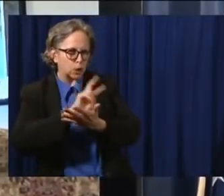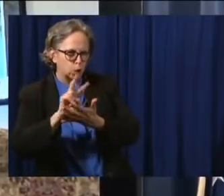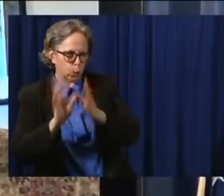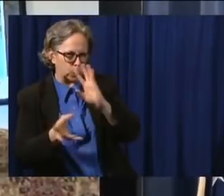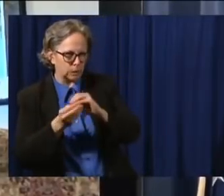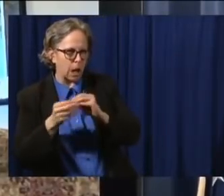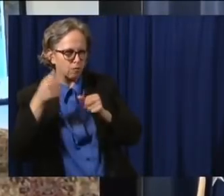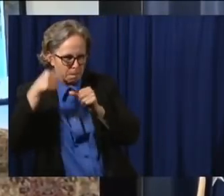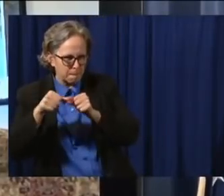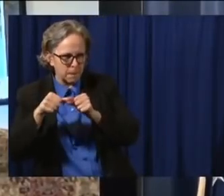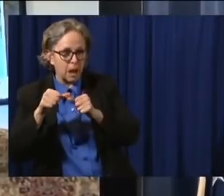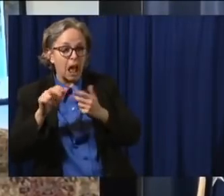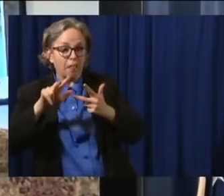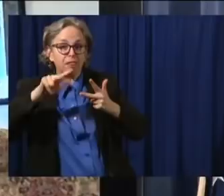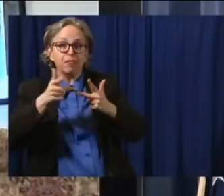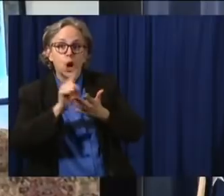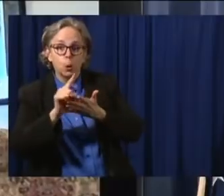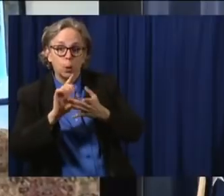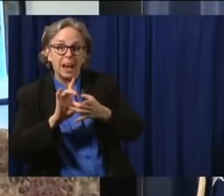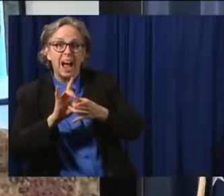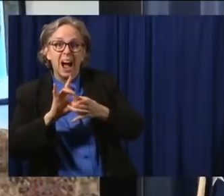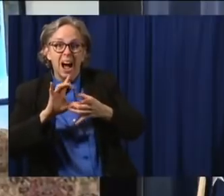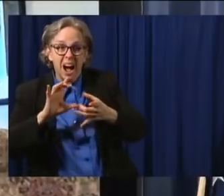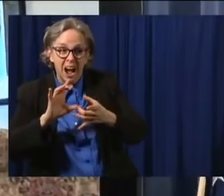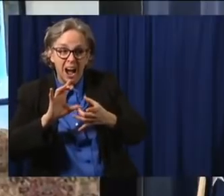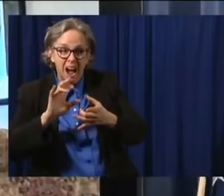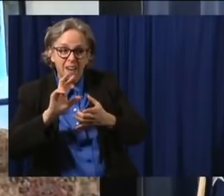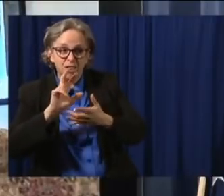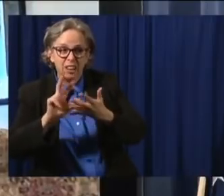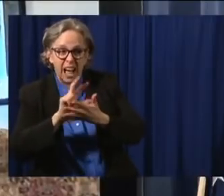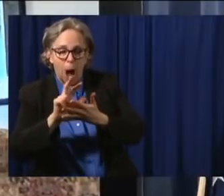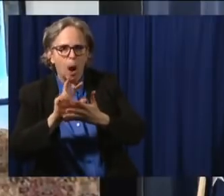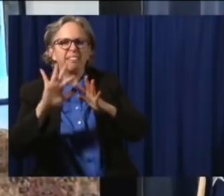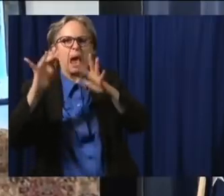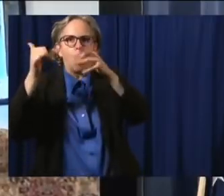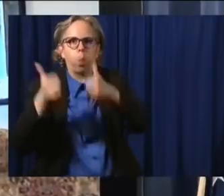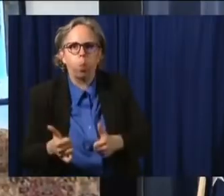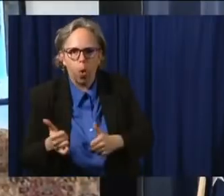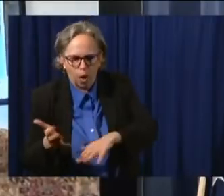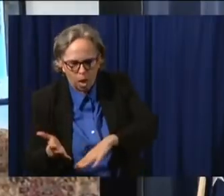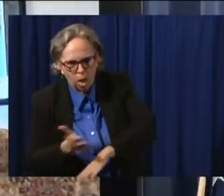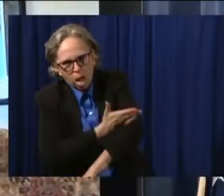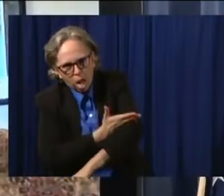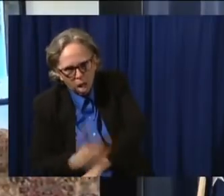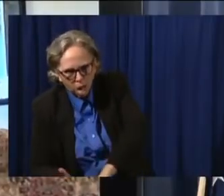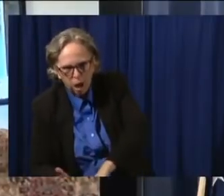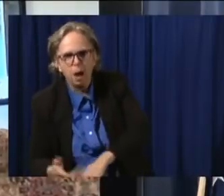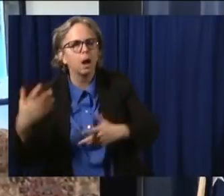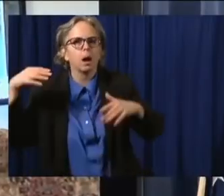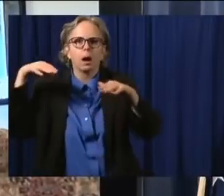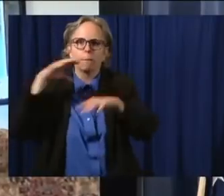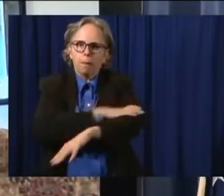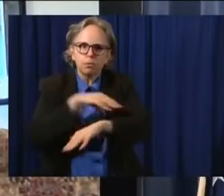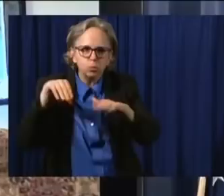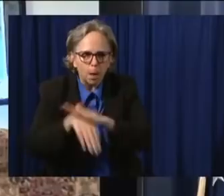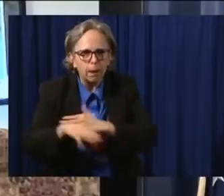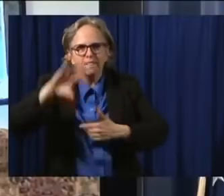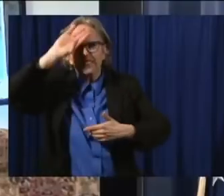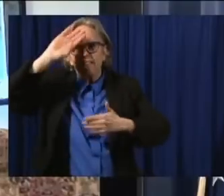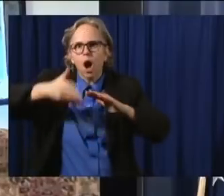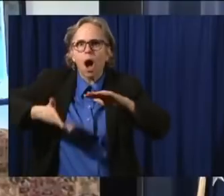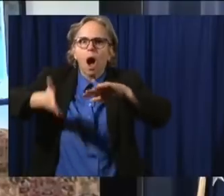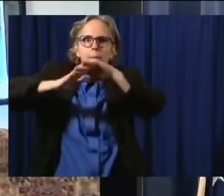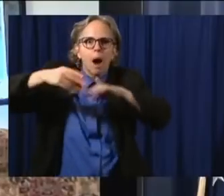hospital. Everything started to look kind of dark again. His blood pressure started dropping. His temp went back up and stayed